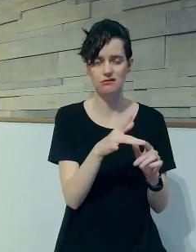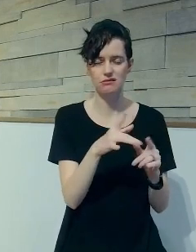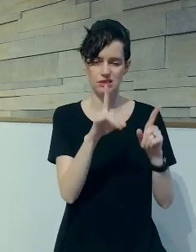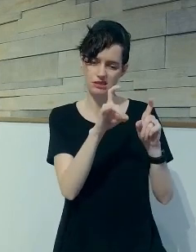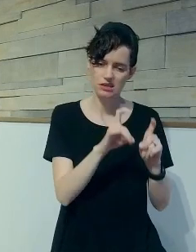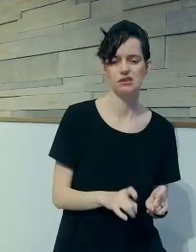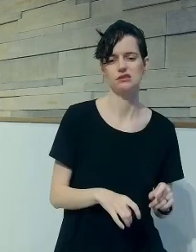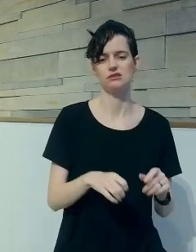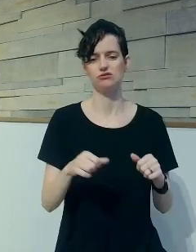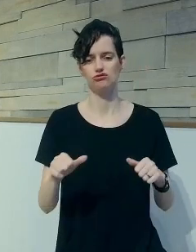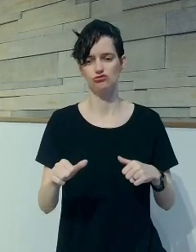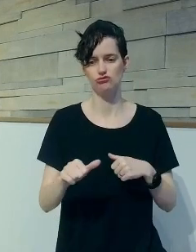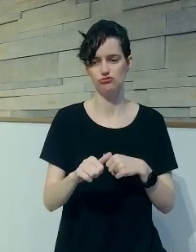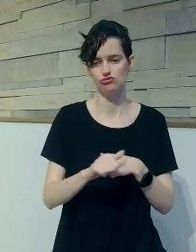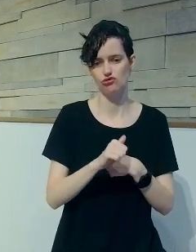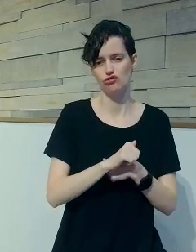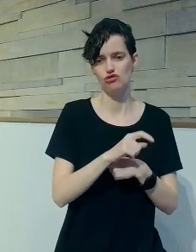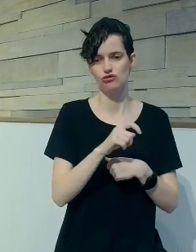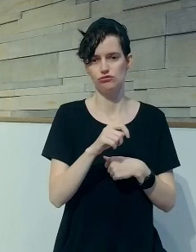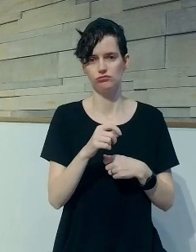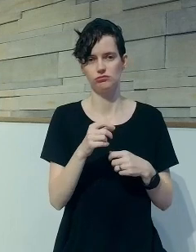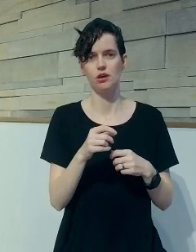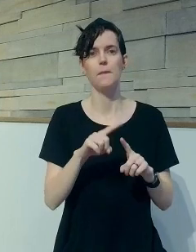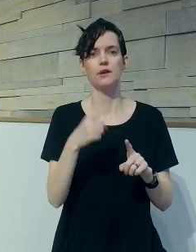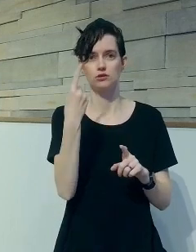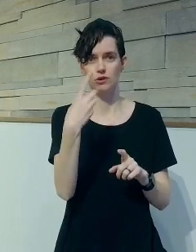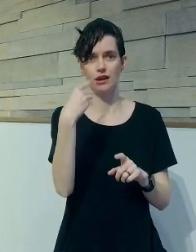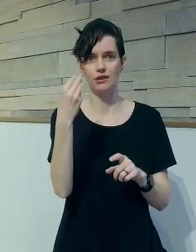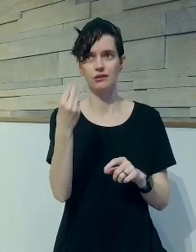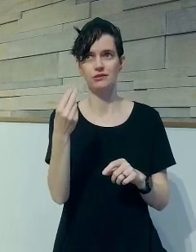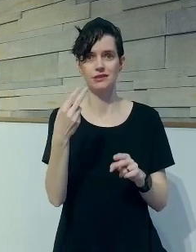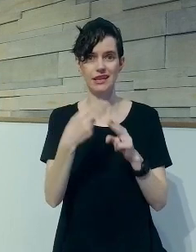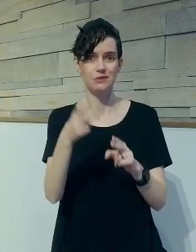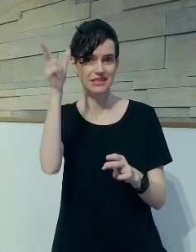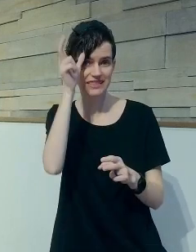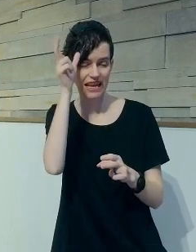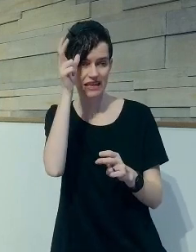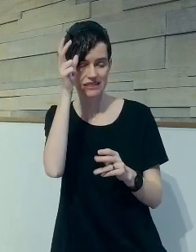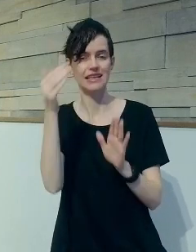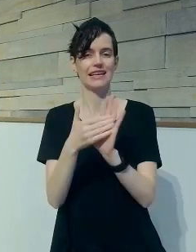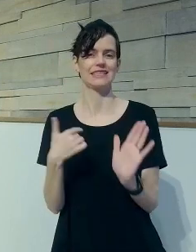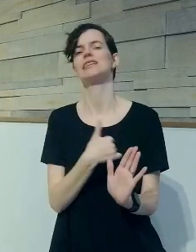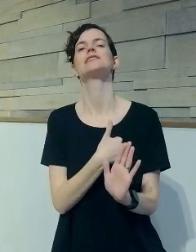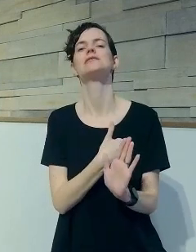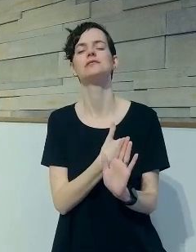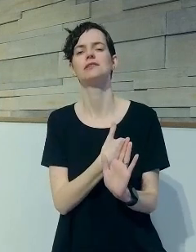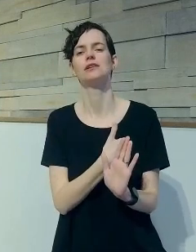tests and trials. And there's one that's out there named Satan that's working against us.